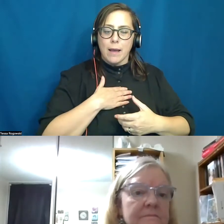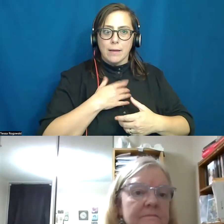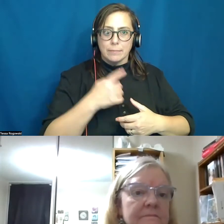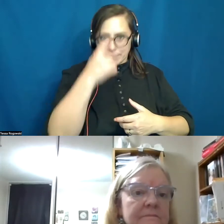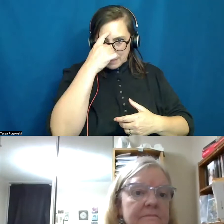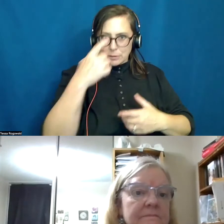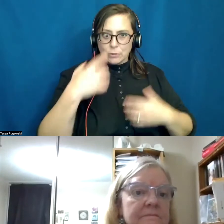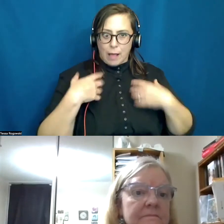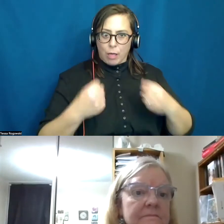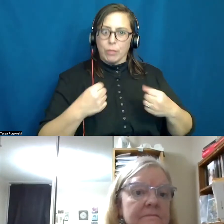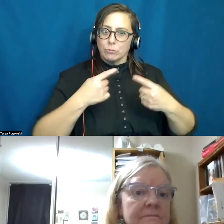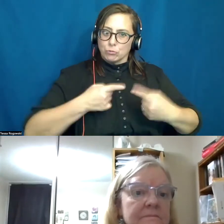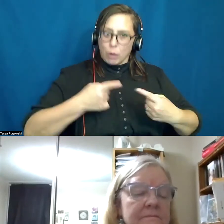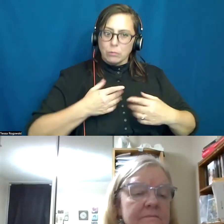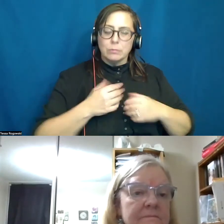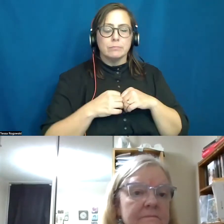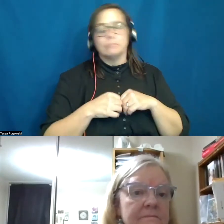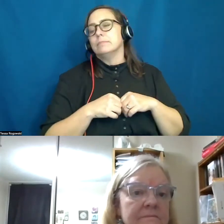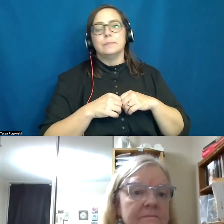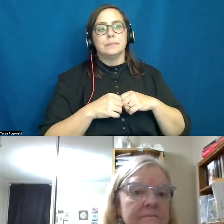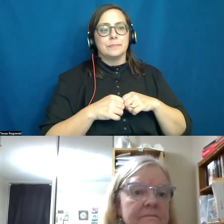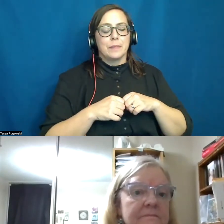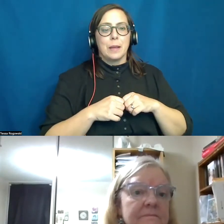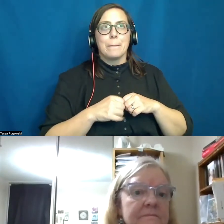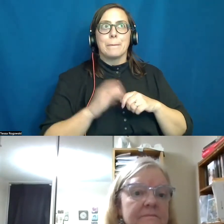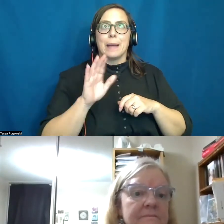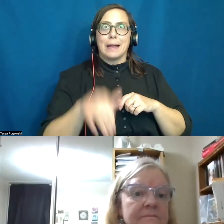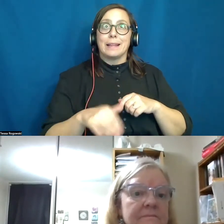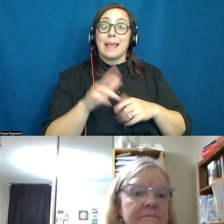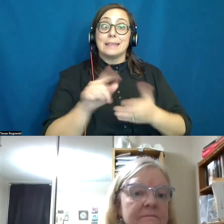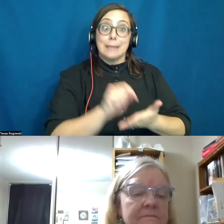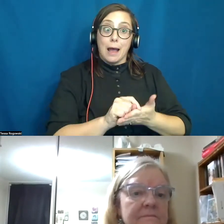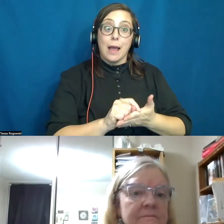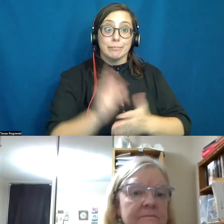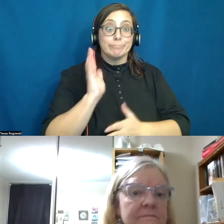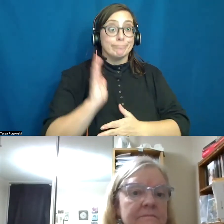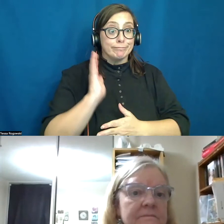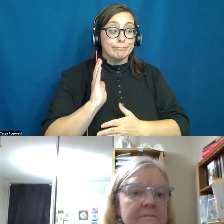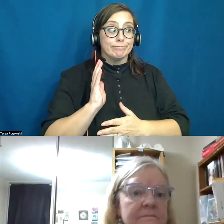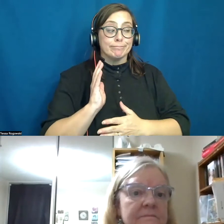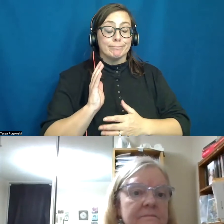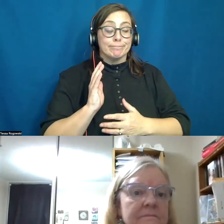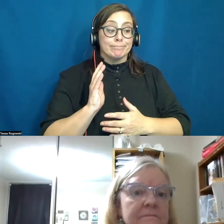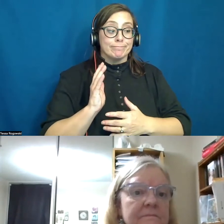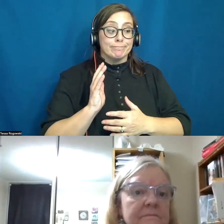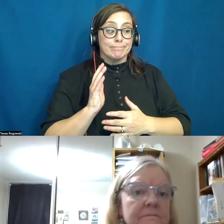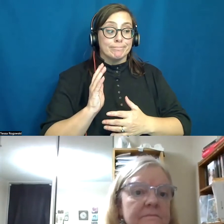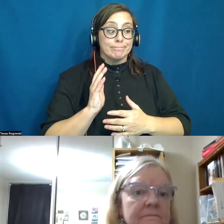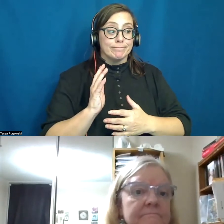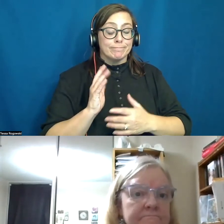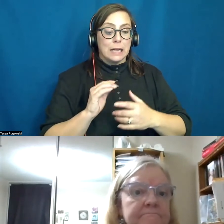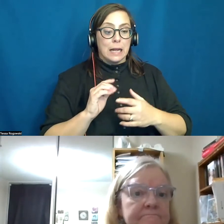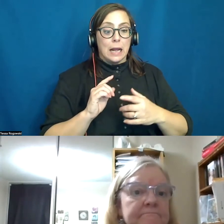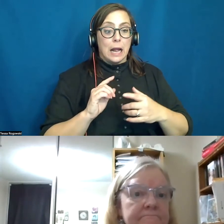But at the same time, it wasn't that theoretical background. Maybe I think I probably understood